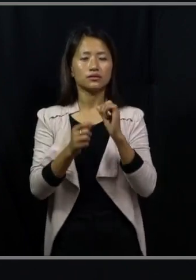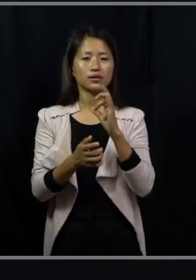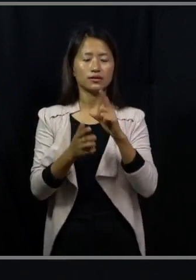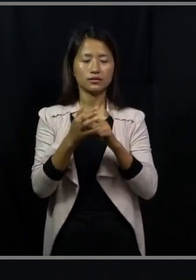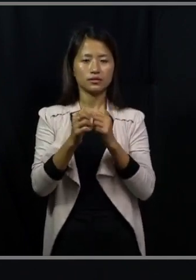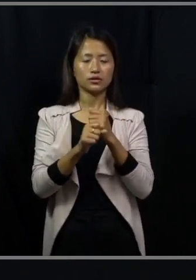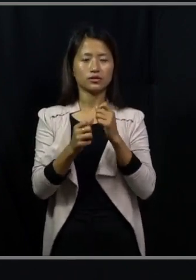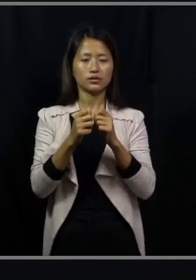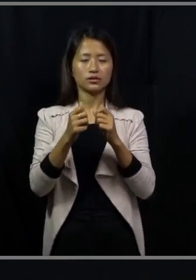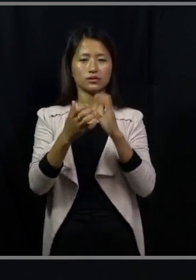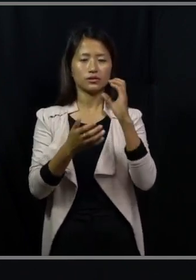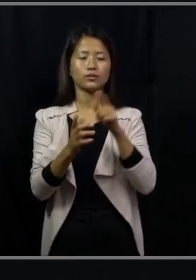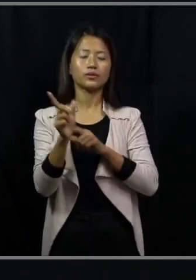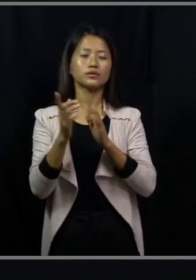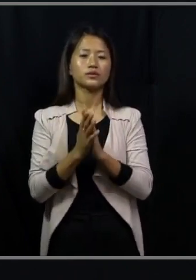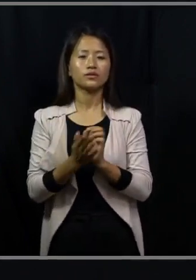writing,